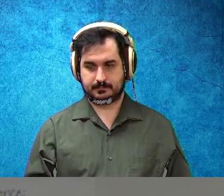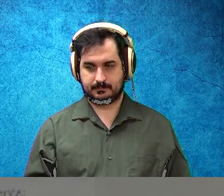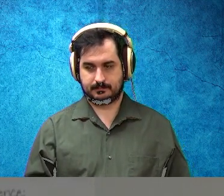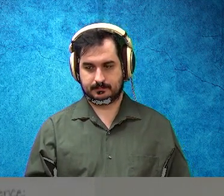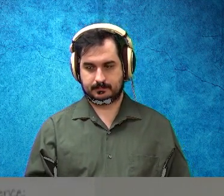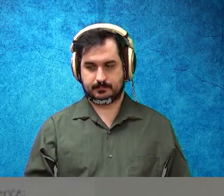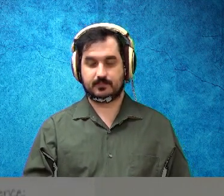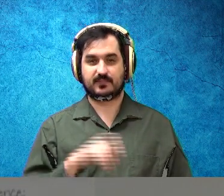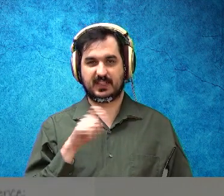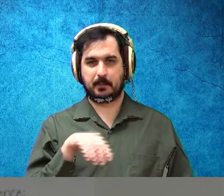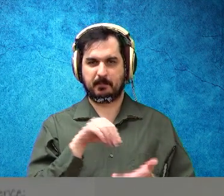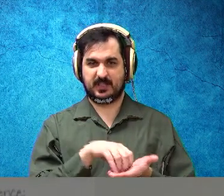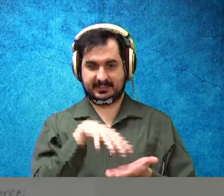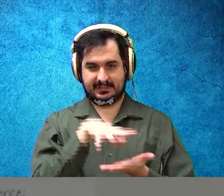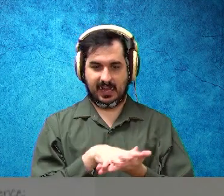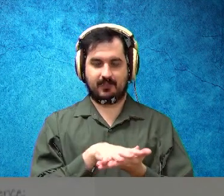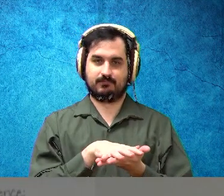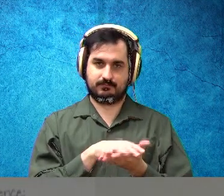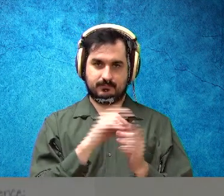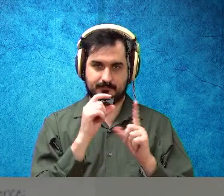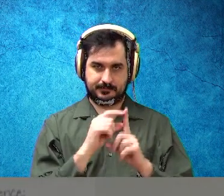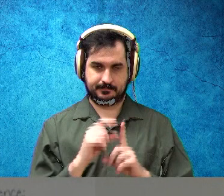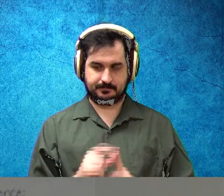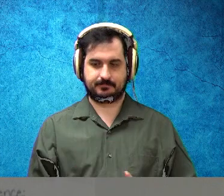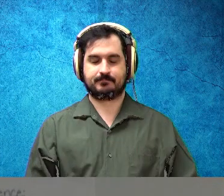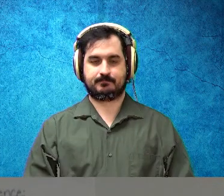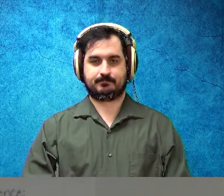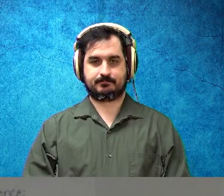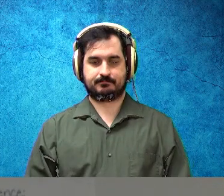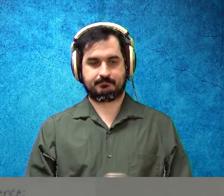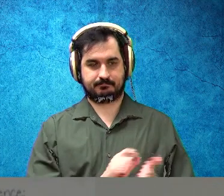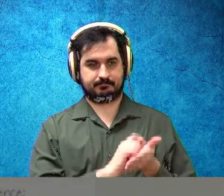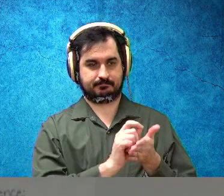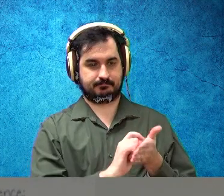In words. So